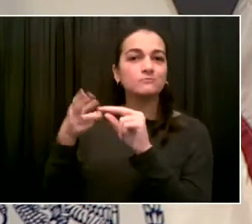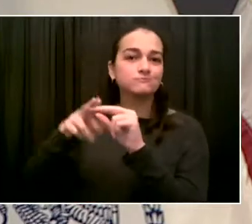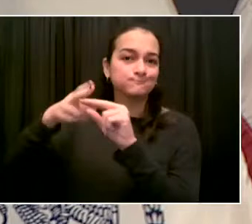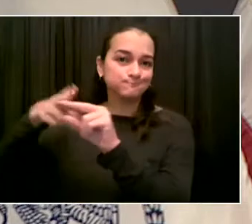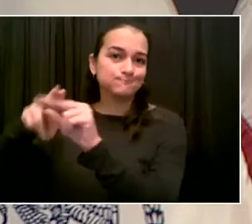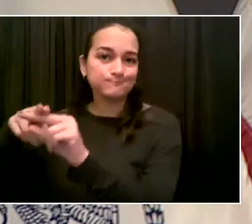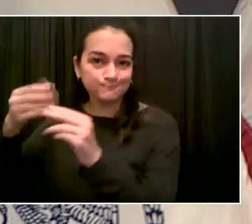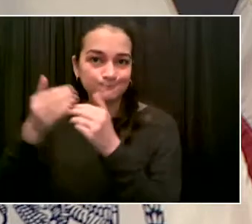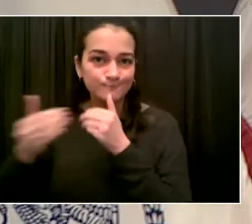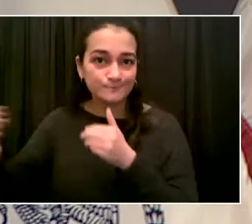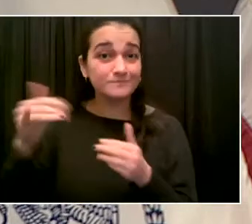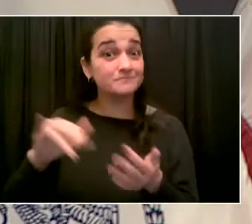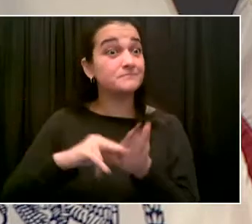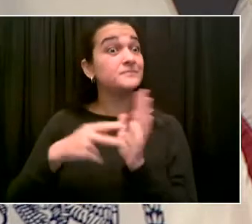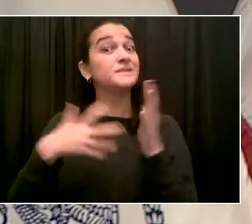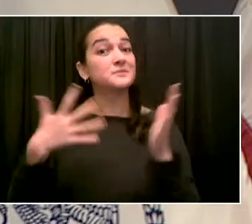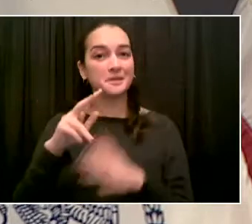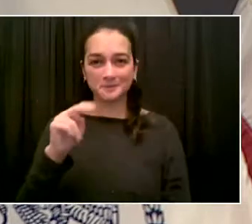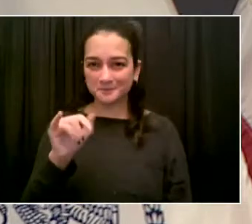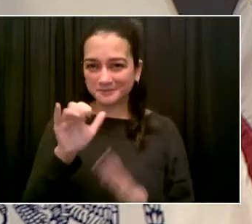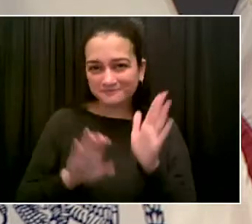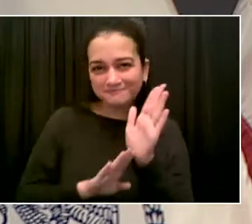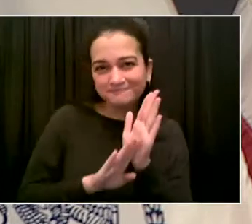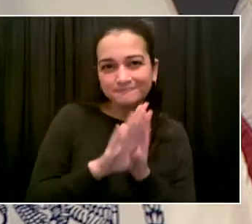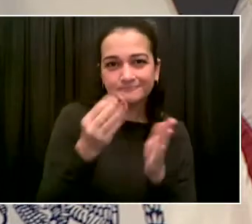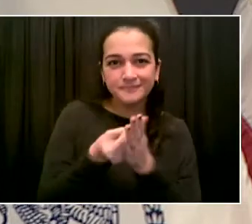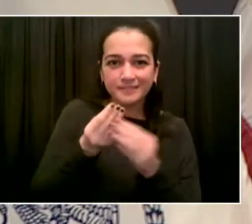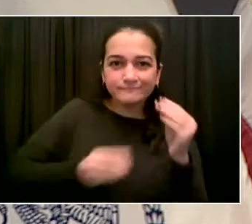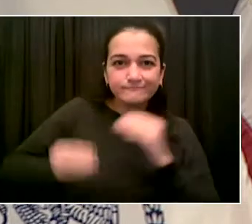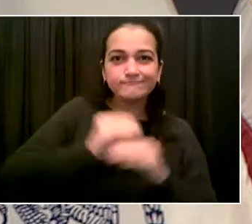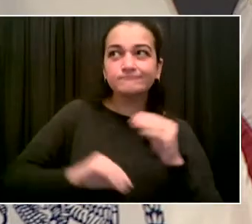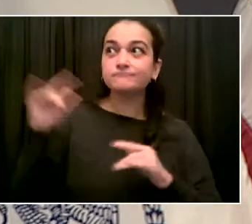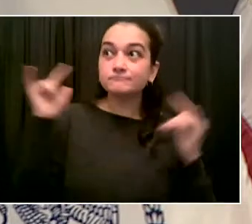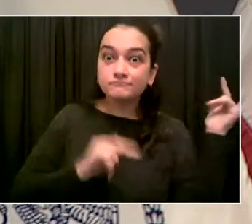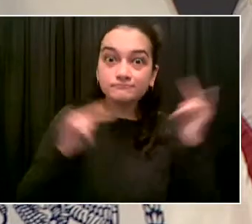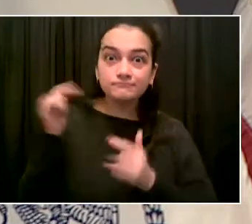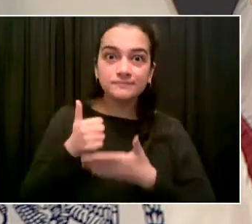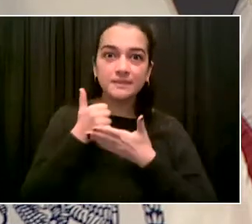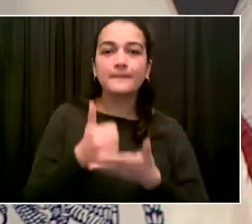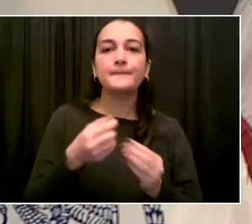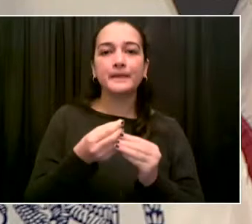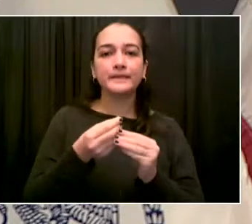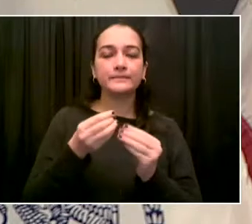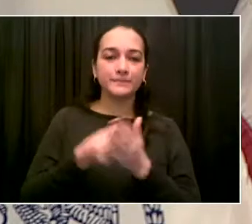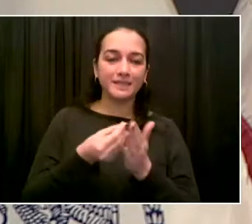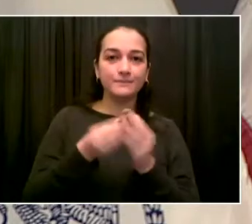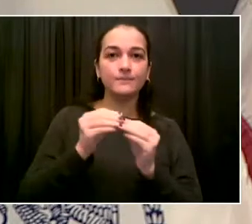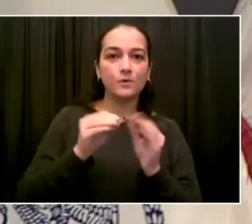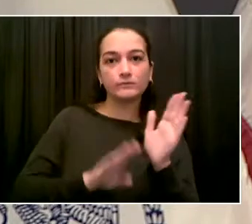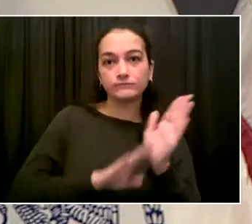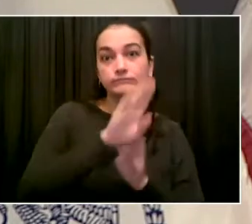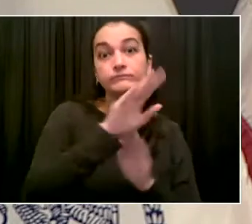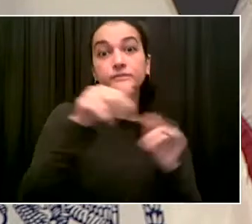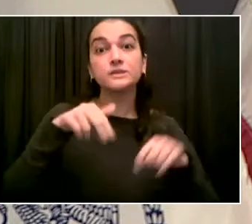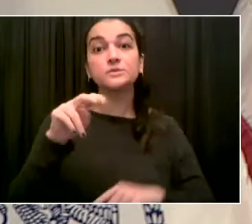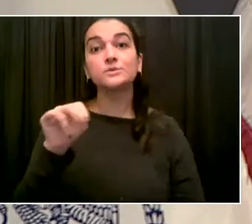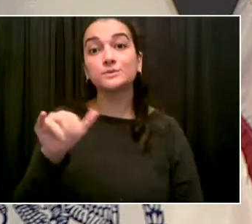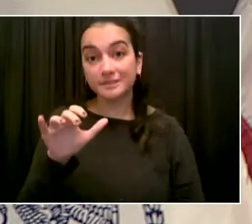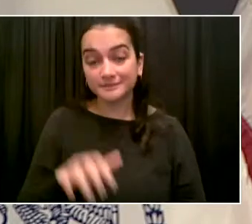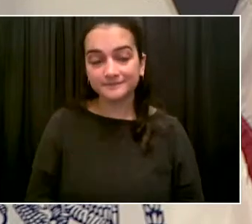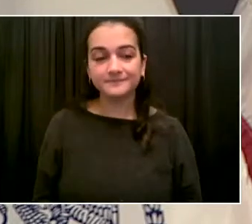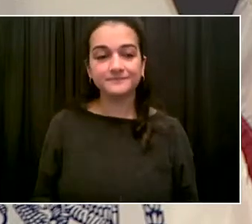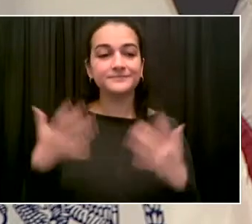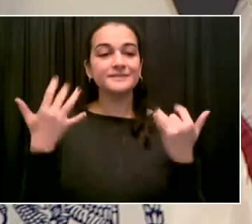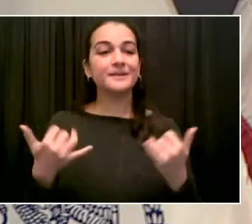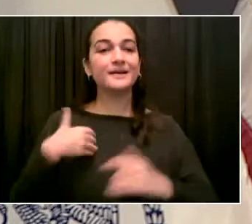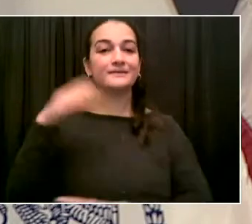now, so much more activity for the good of this city. Someone has been leading the way with everyone at NYC and Company. They